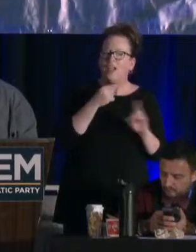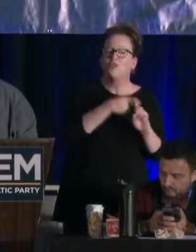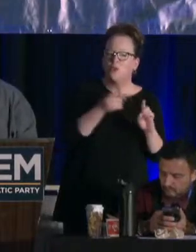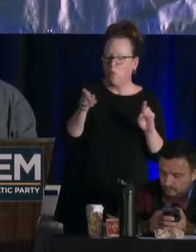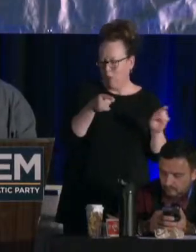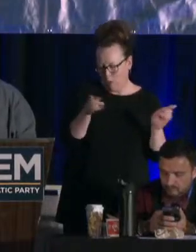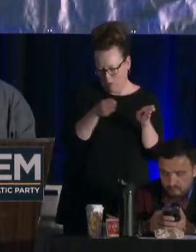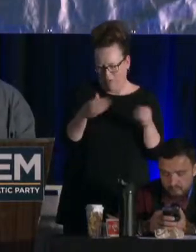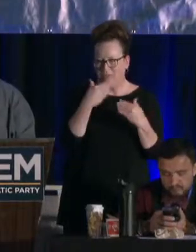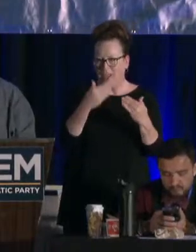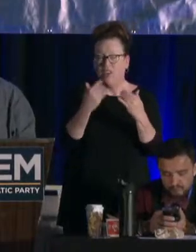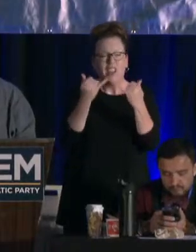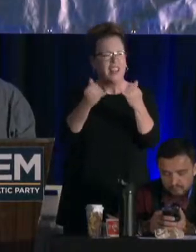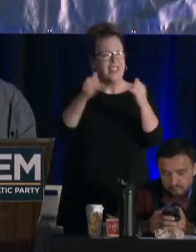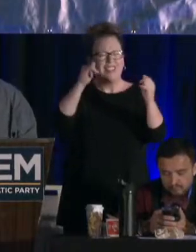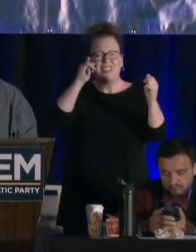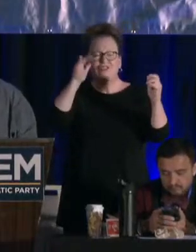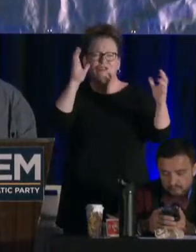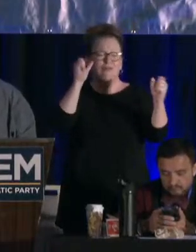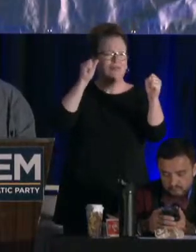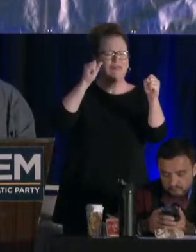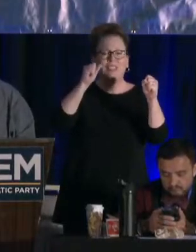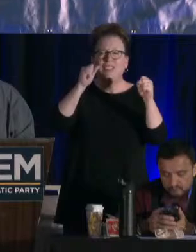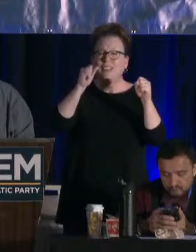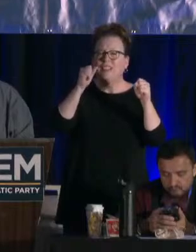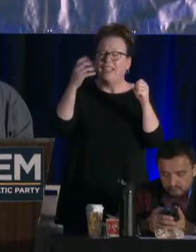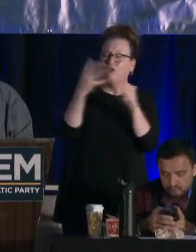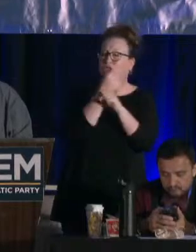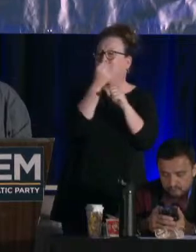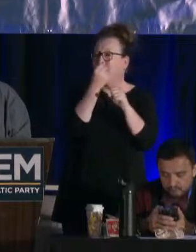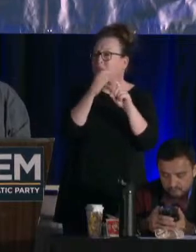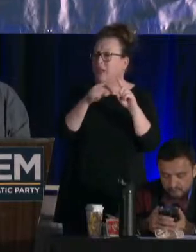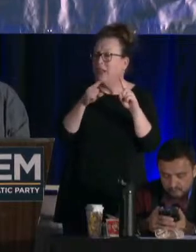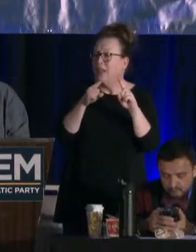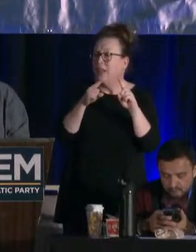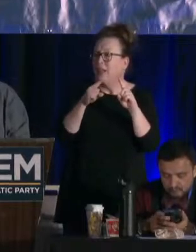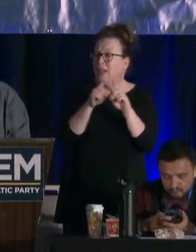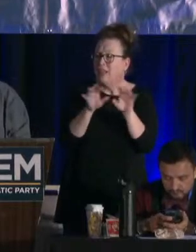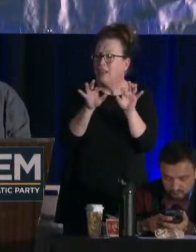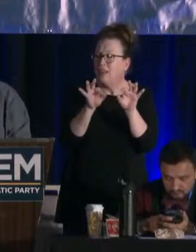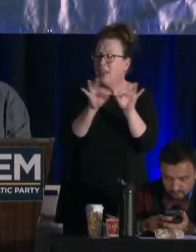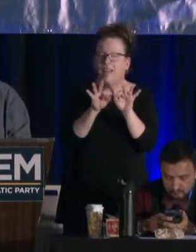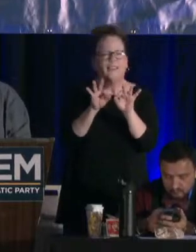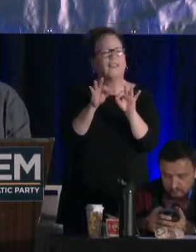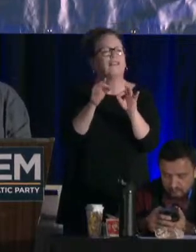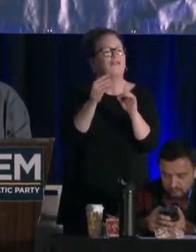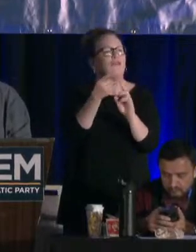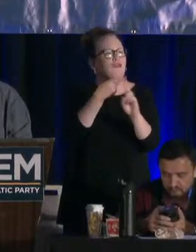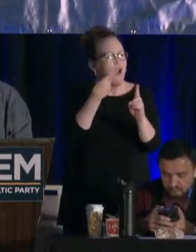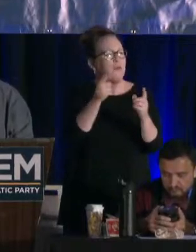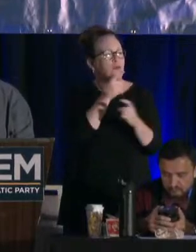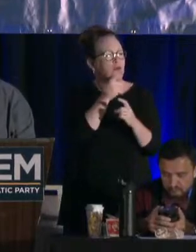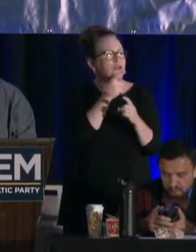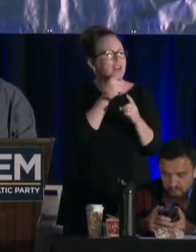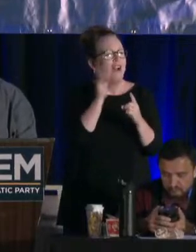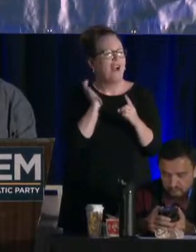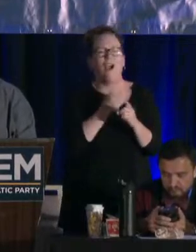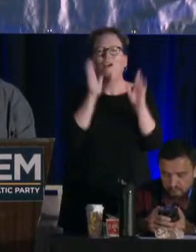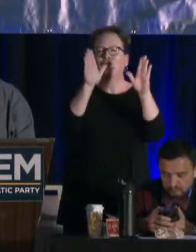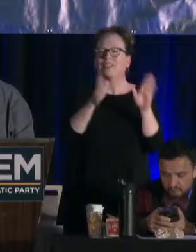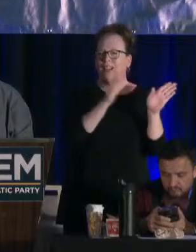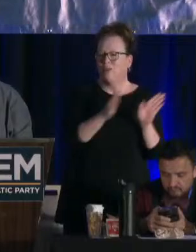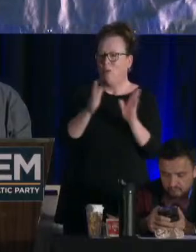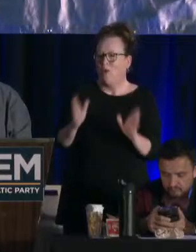And this incredible achievement is thanks to the dedication of fantastic organizers like our